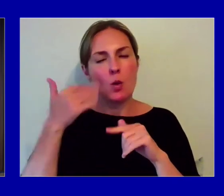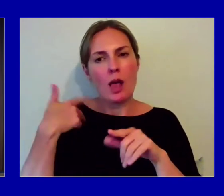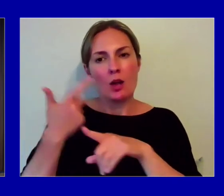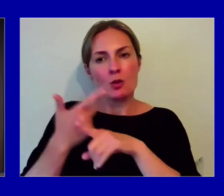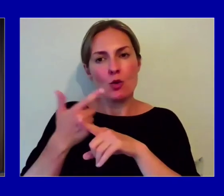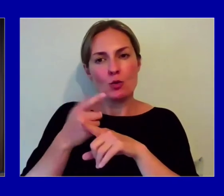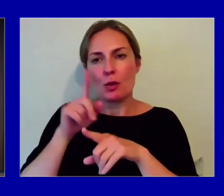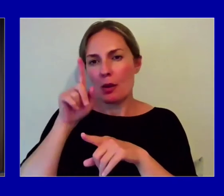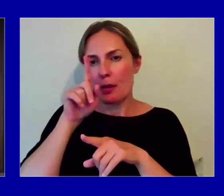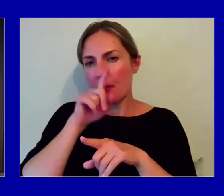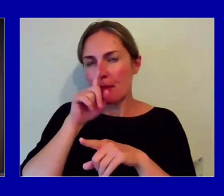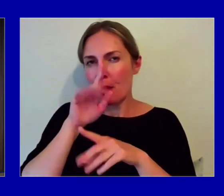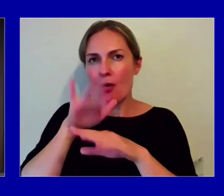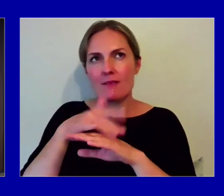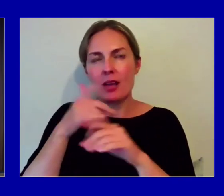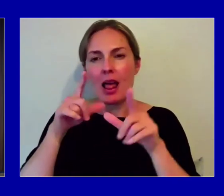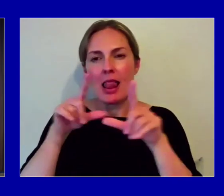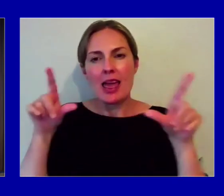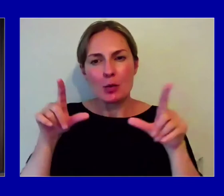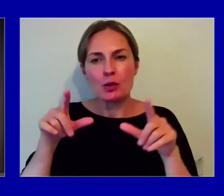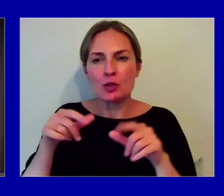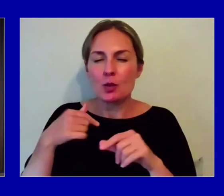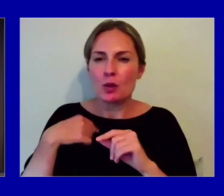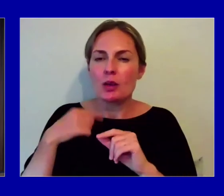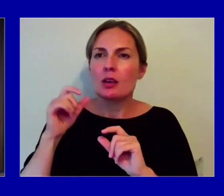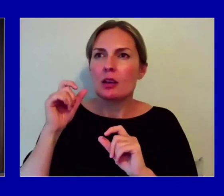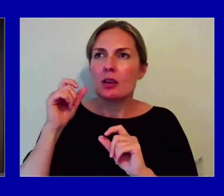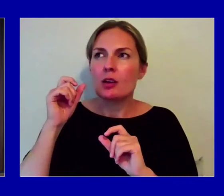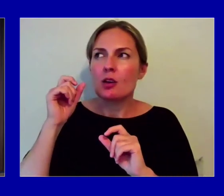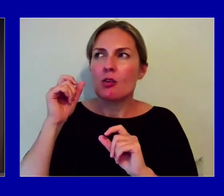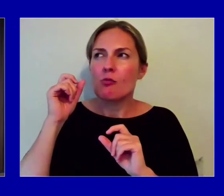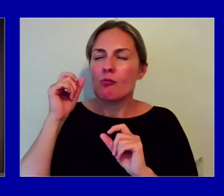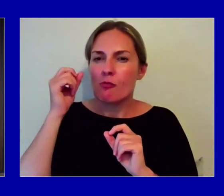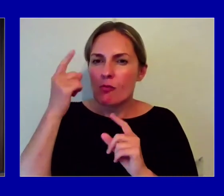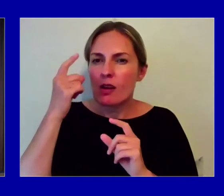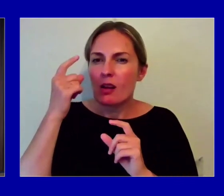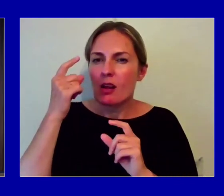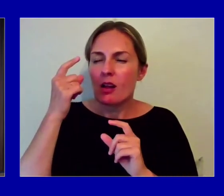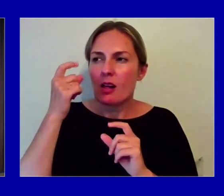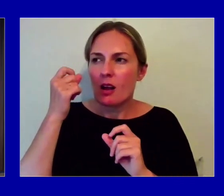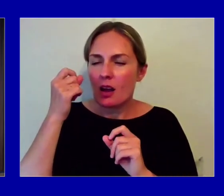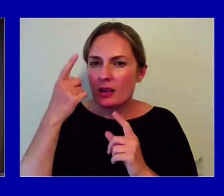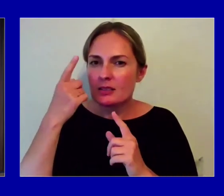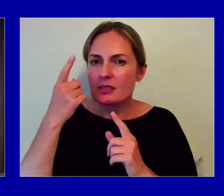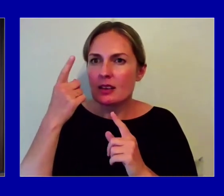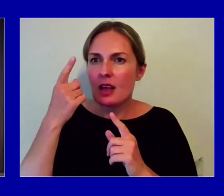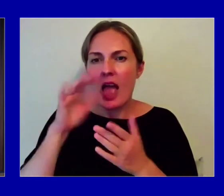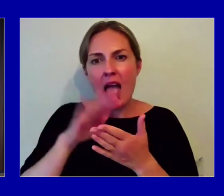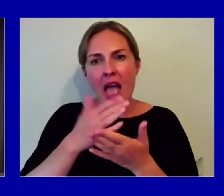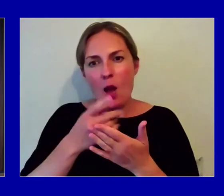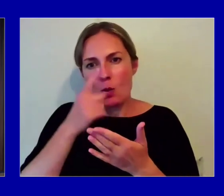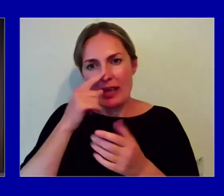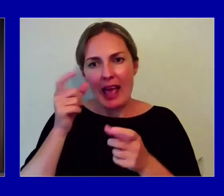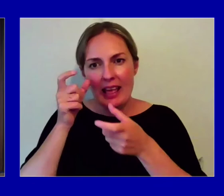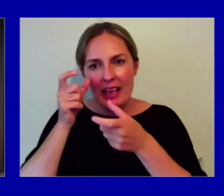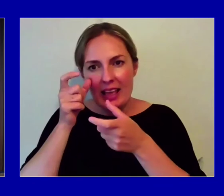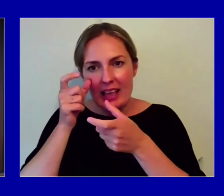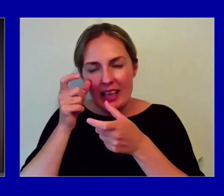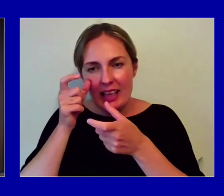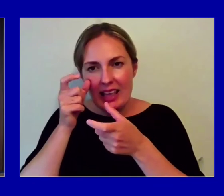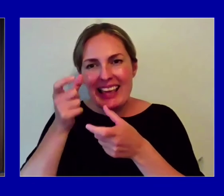we get these little hints at ways in which country needs to be cared for through language. And I was wondering if you could speak to that.